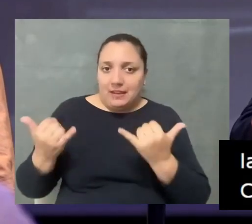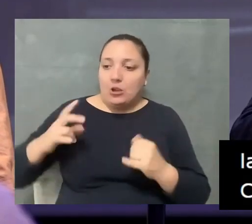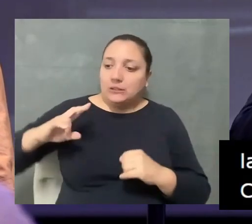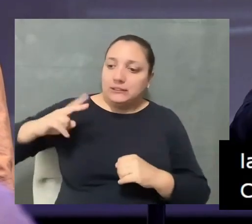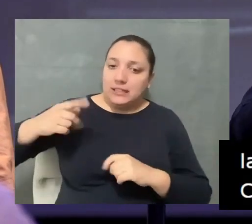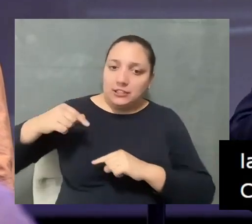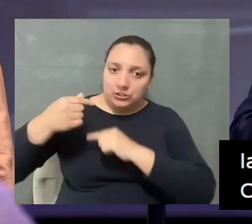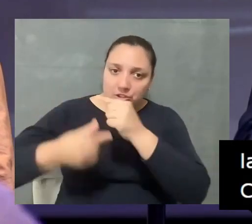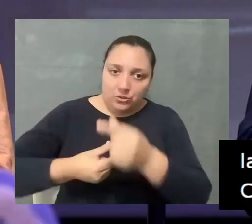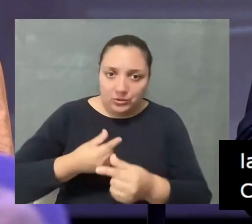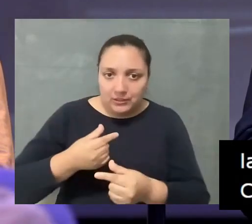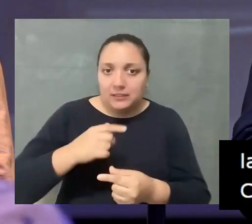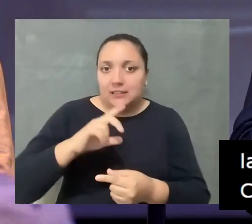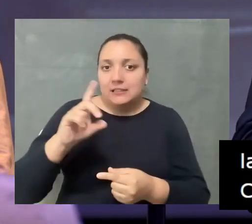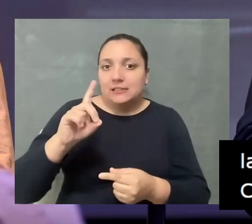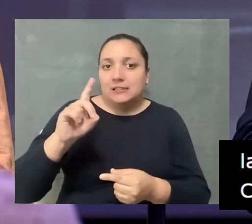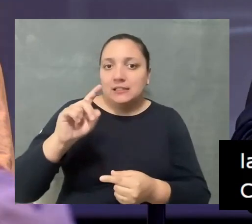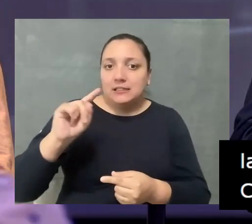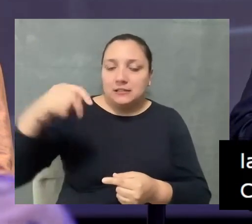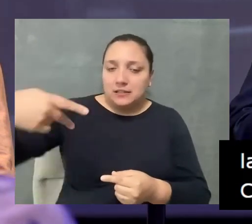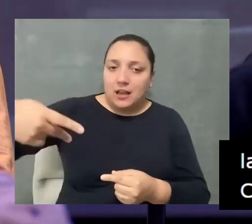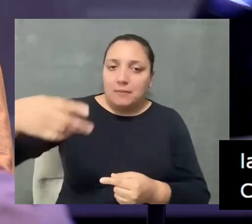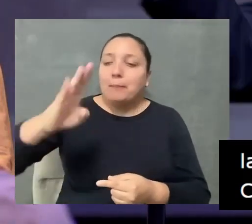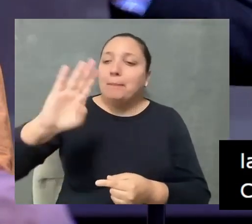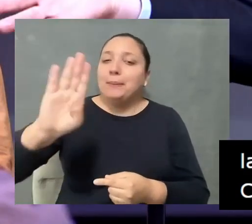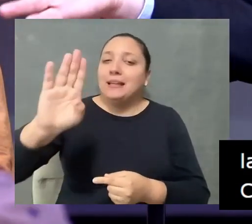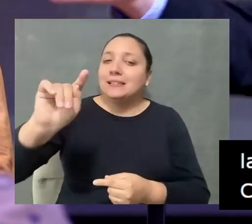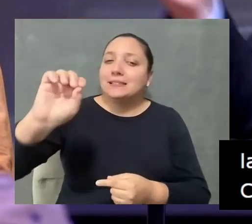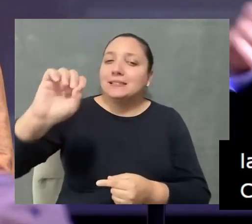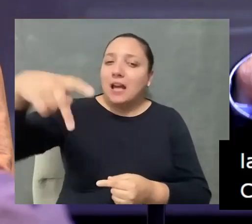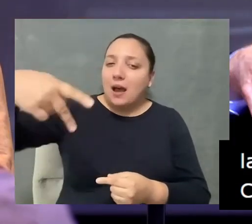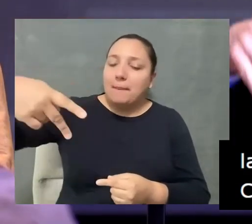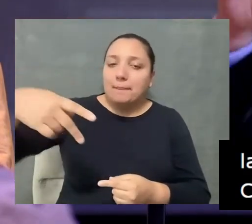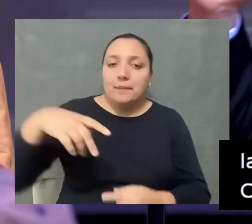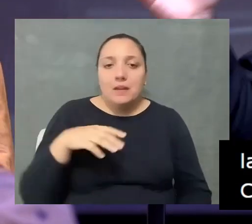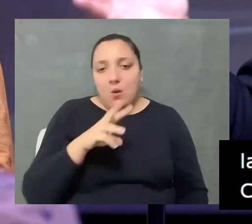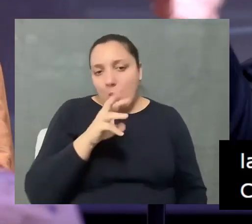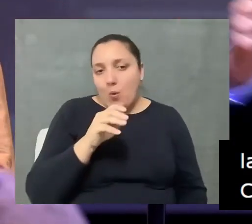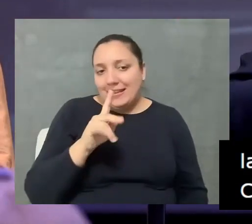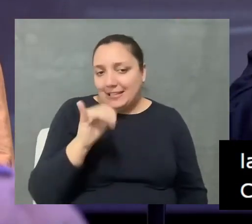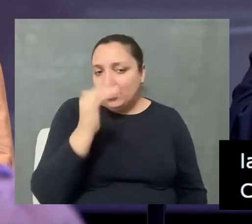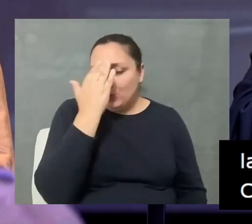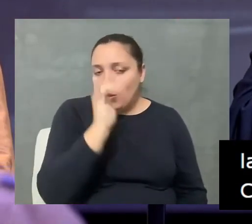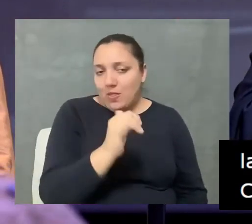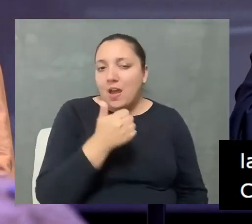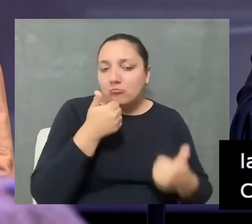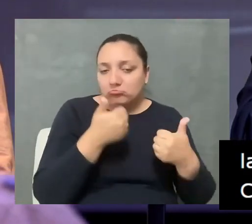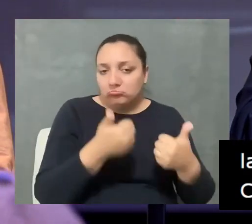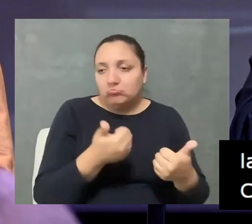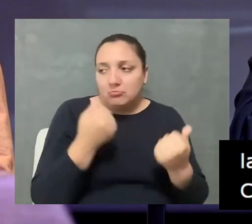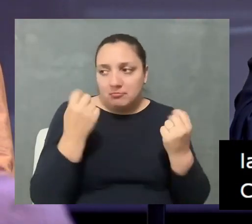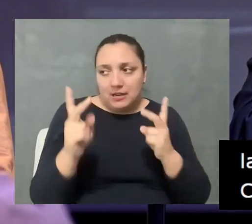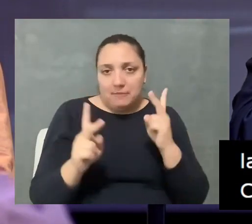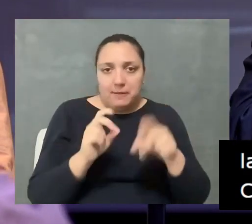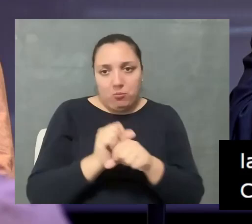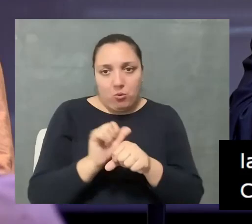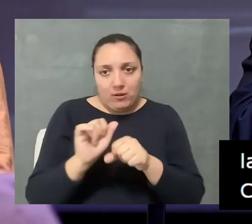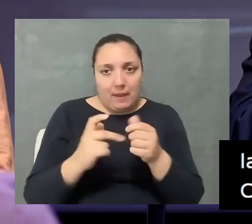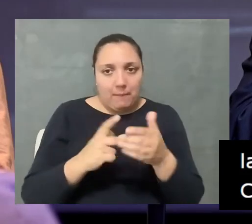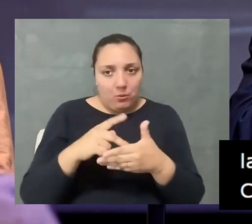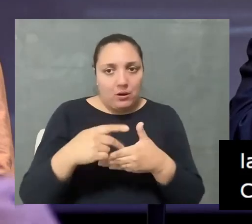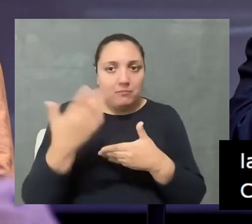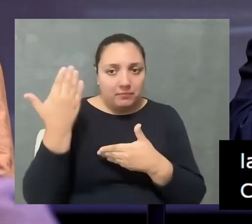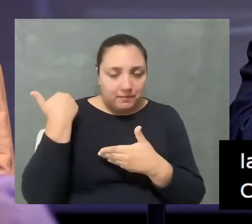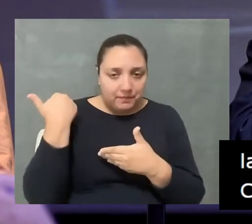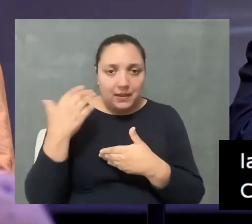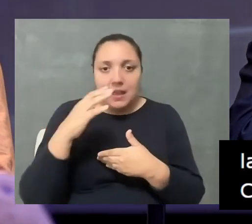BTOP program, which is Broadband Technology Opportunities Program. Wendy knows that one well. A lot of folks in this room worked on that program, and